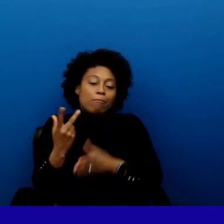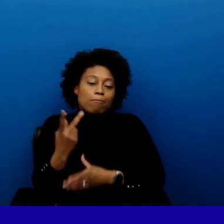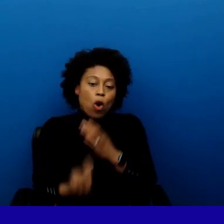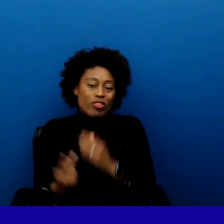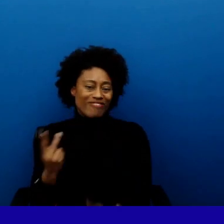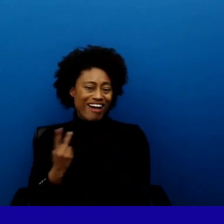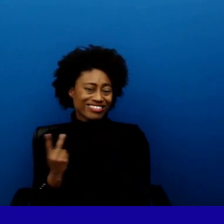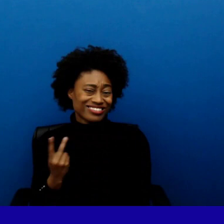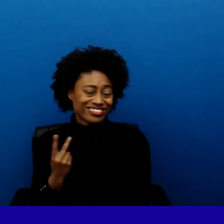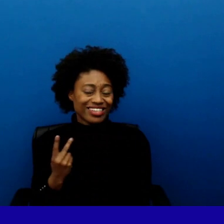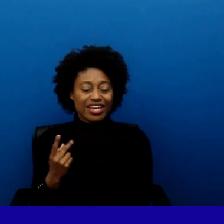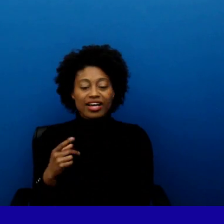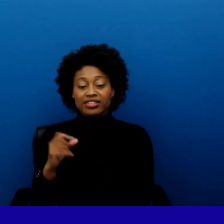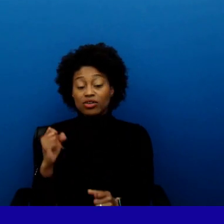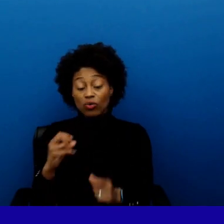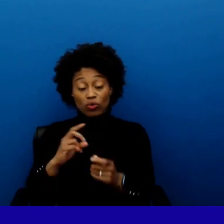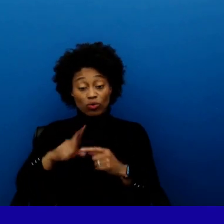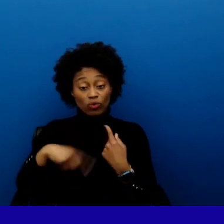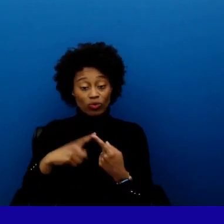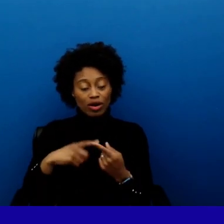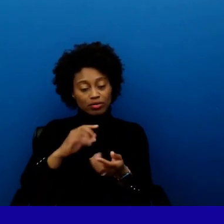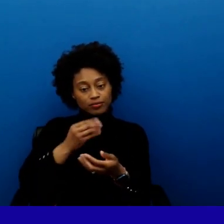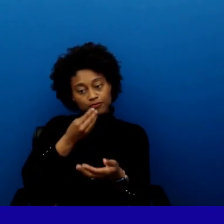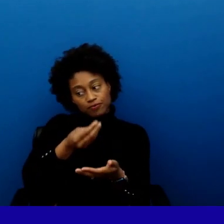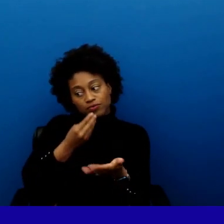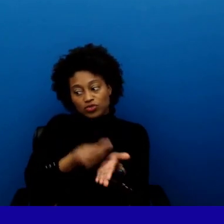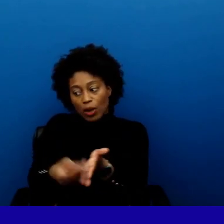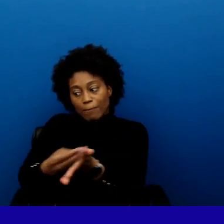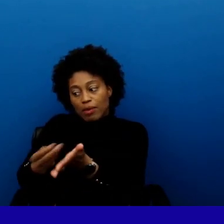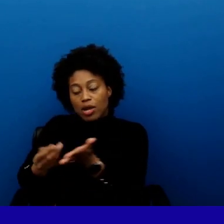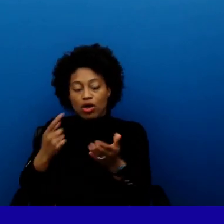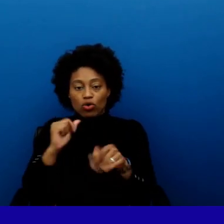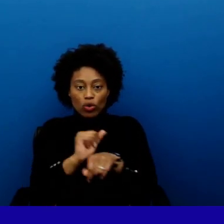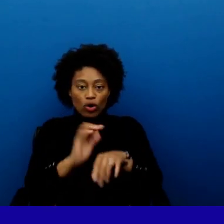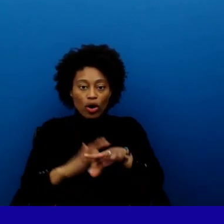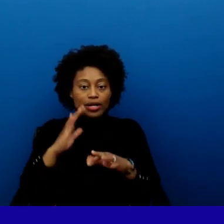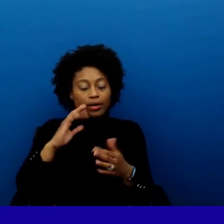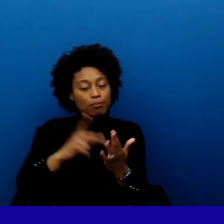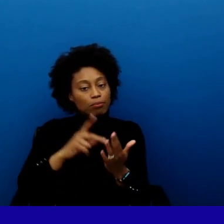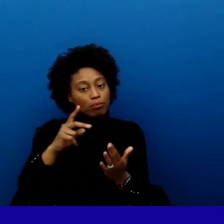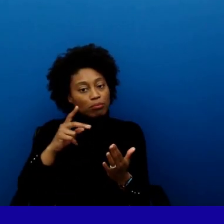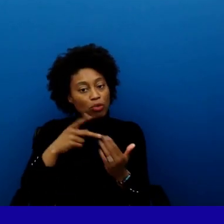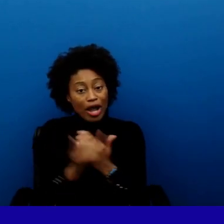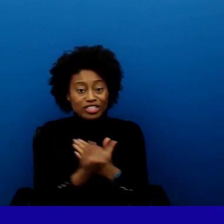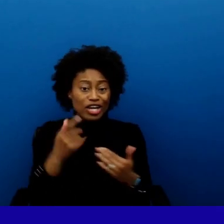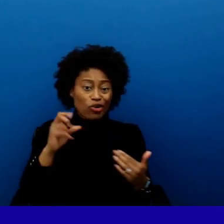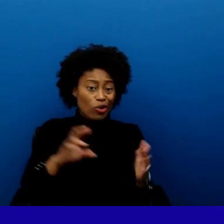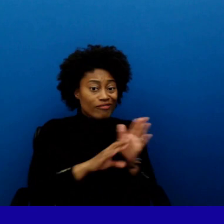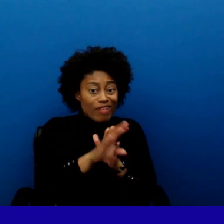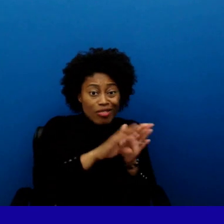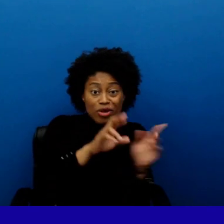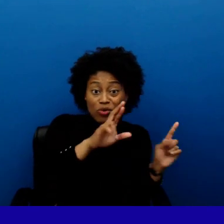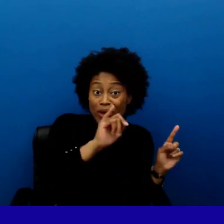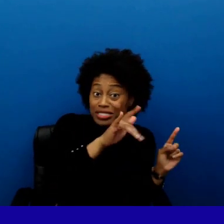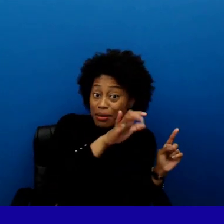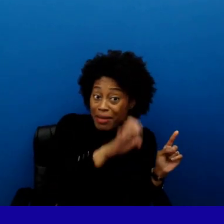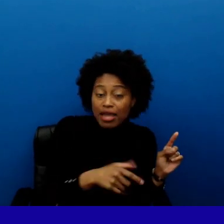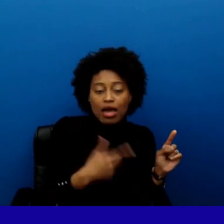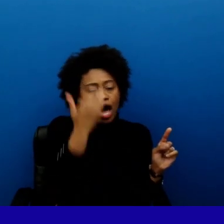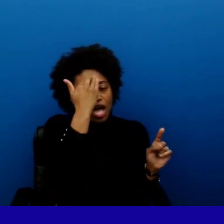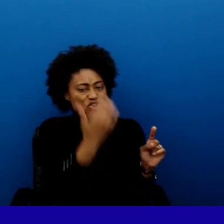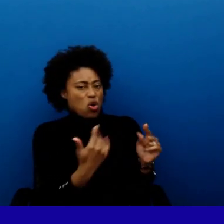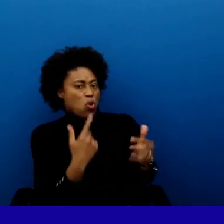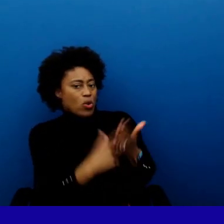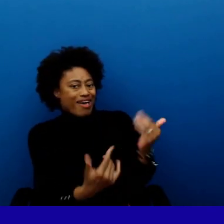I'm doing grocery shopping, when I'm like working on a project or recipe developing or whatever, like I always know what I have in